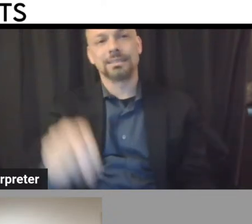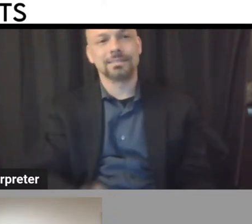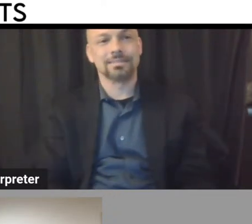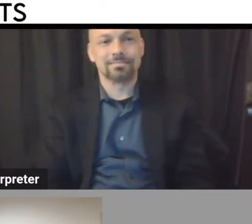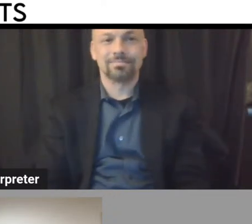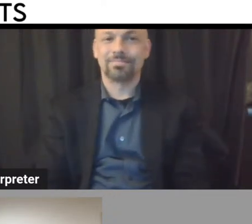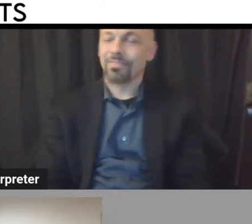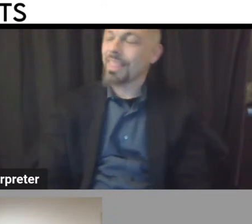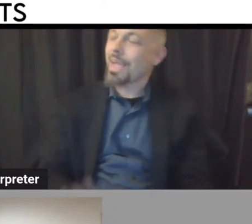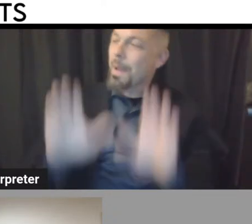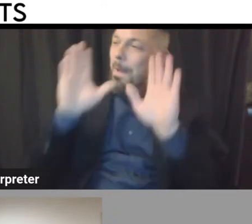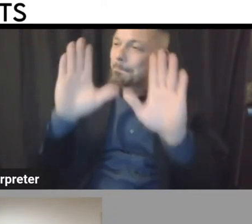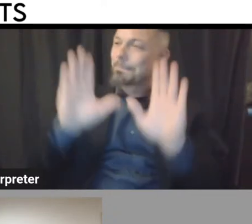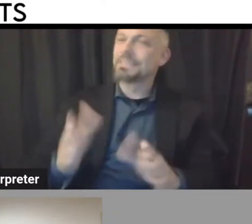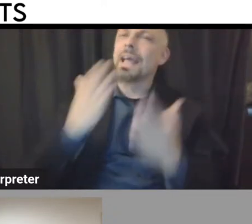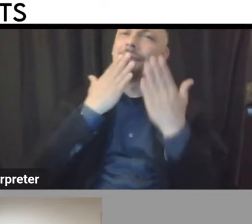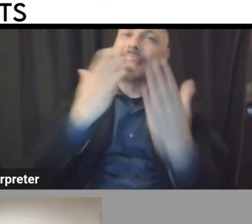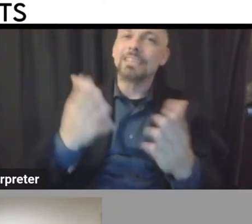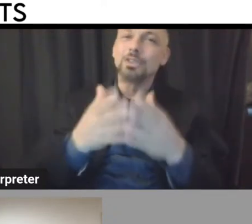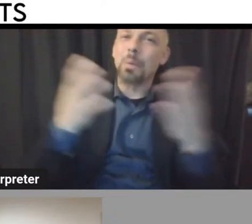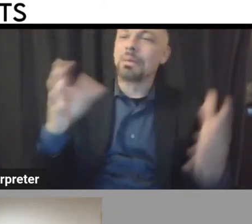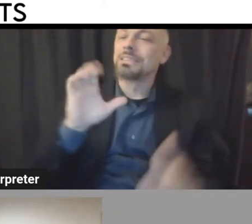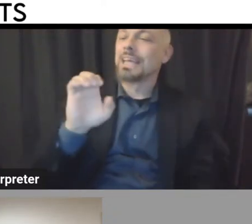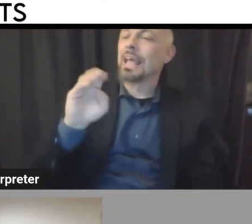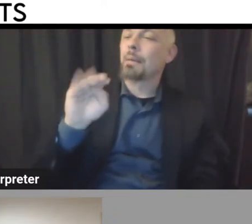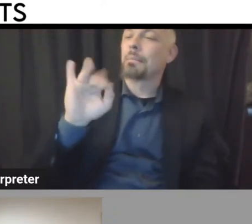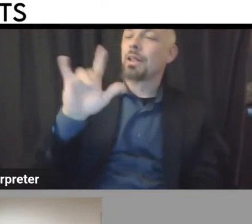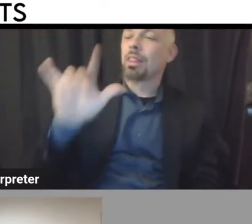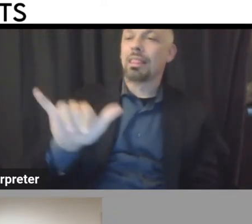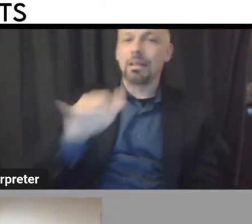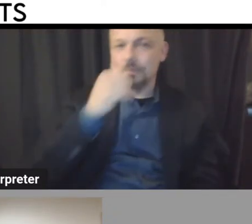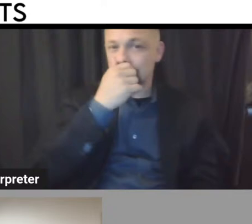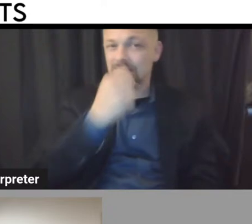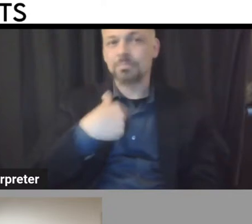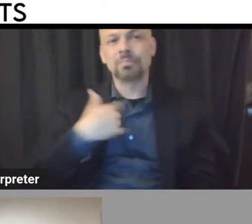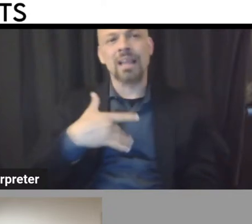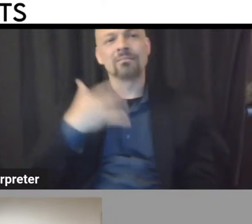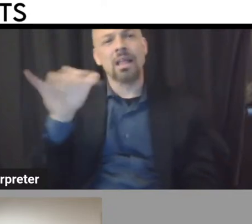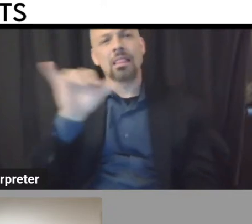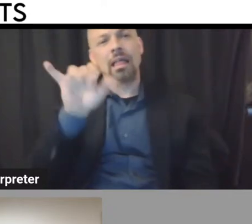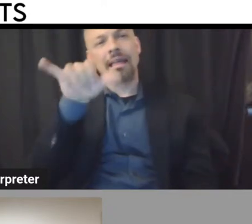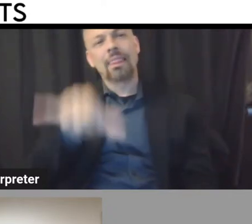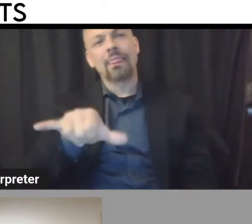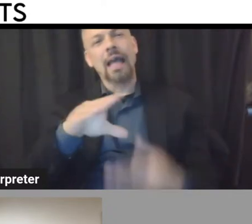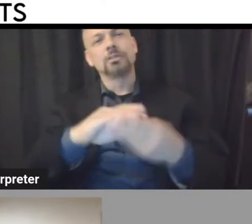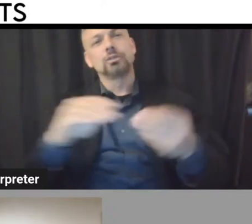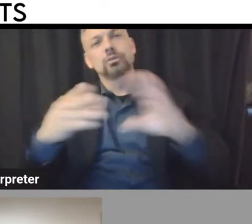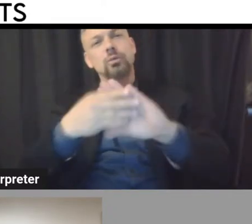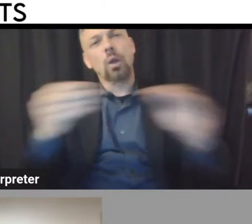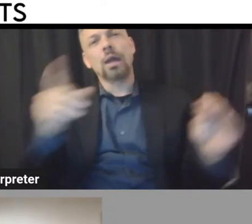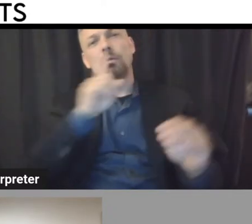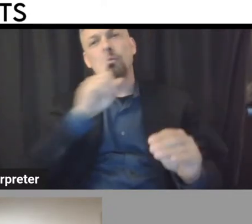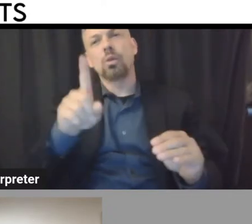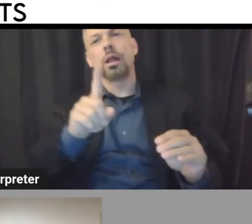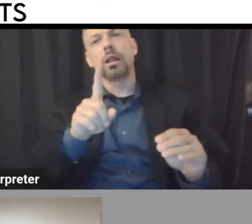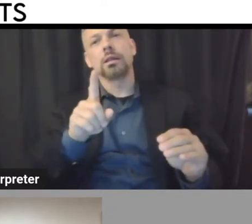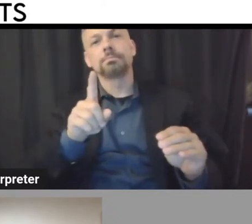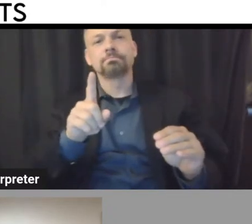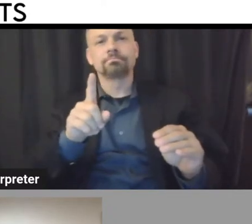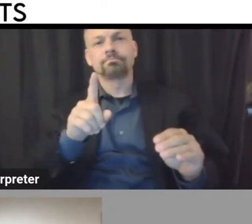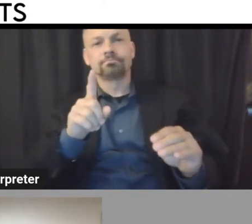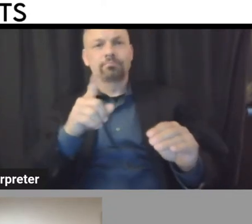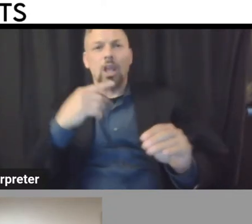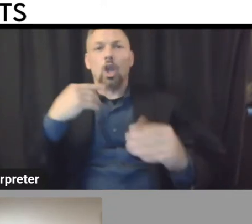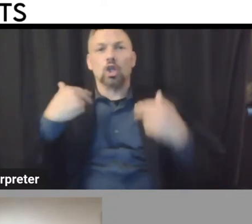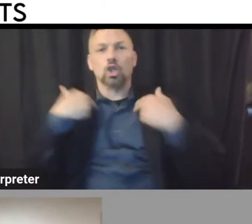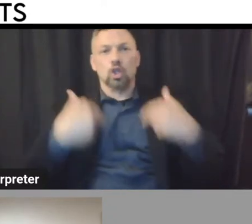Caden. Amazing. Thank you so much, Emily. I feel like that kind of storytelling really puts a human